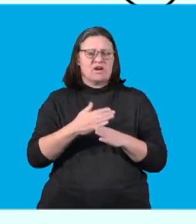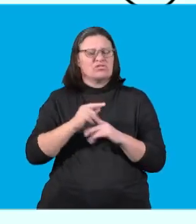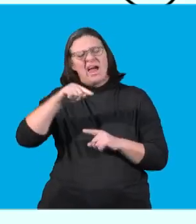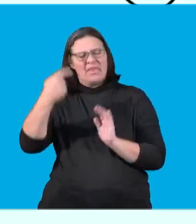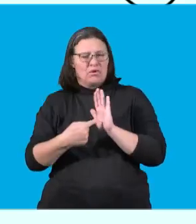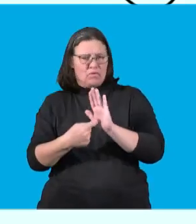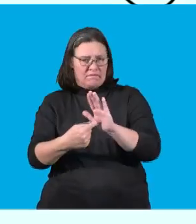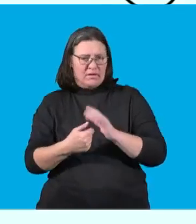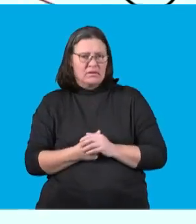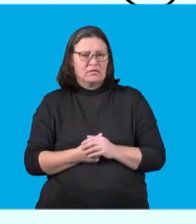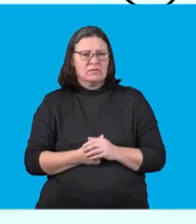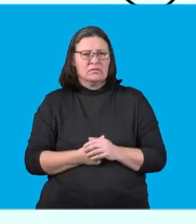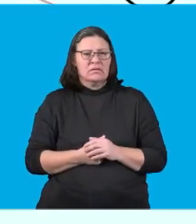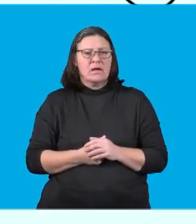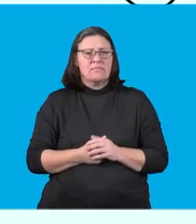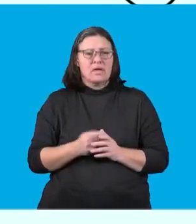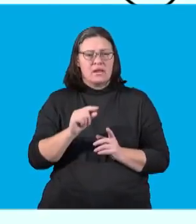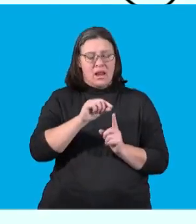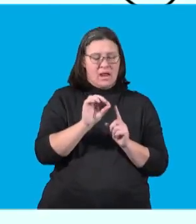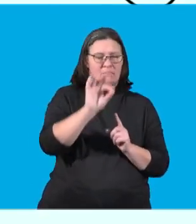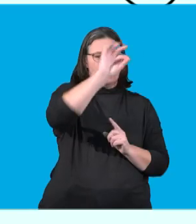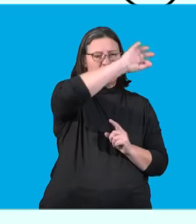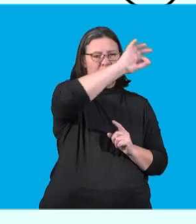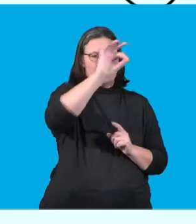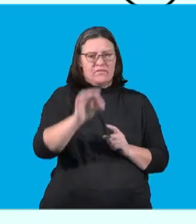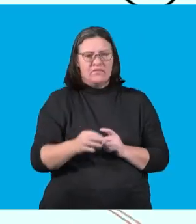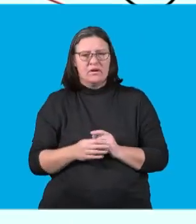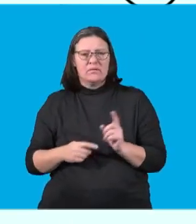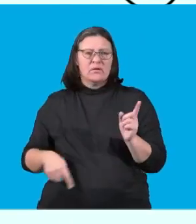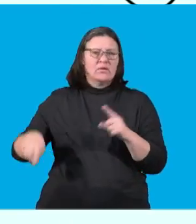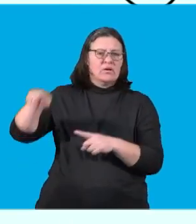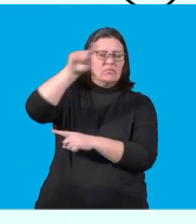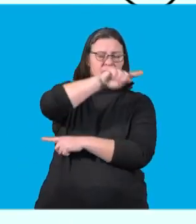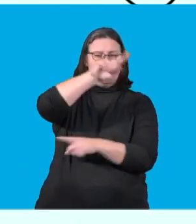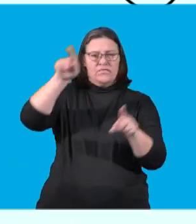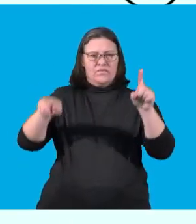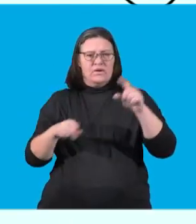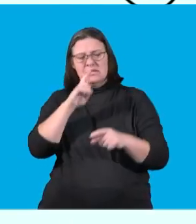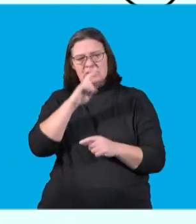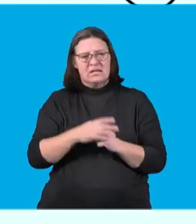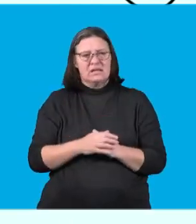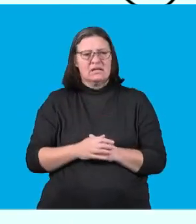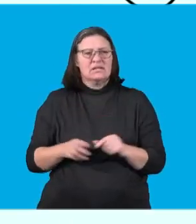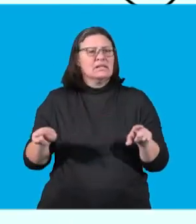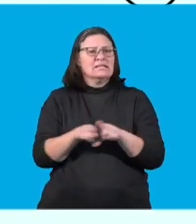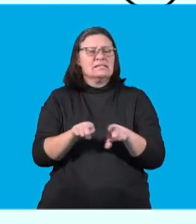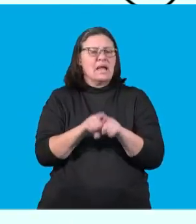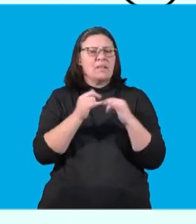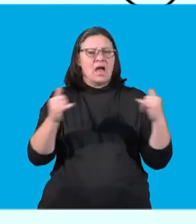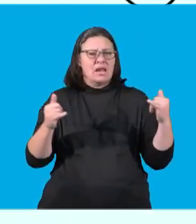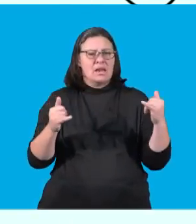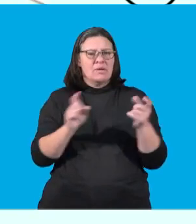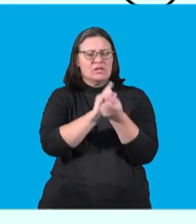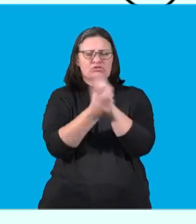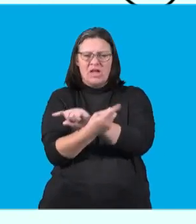graph. But if you look at me moving this line, do you see that as I move this line, it's the same line, but